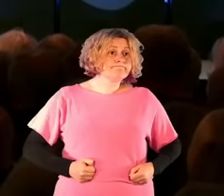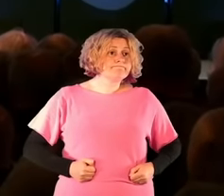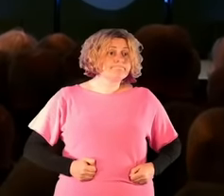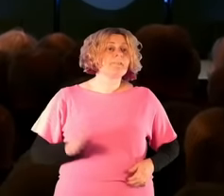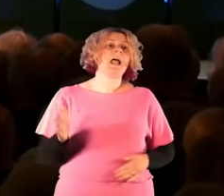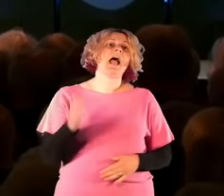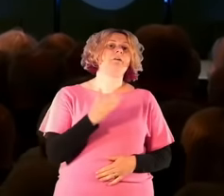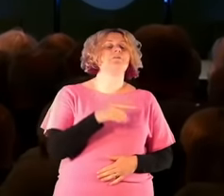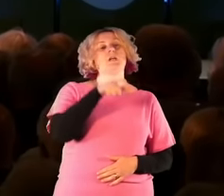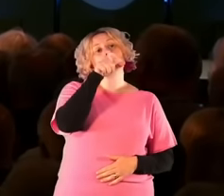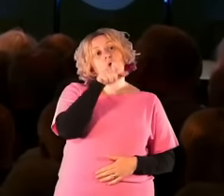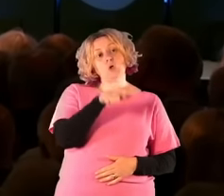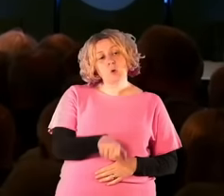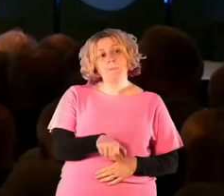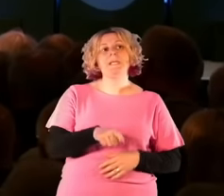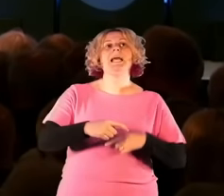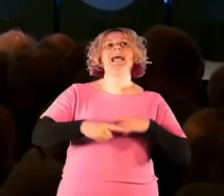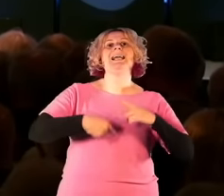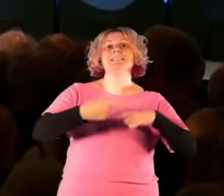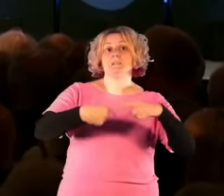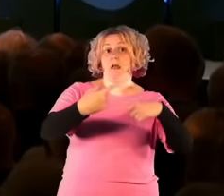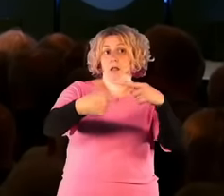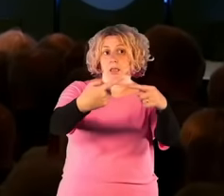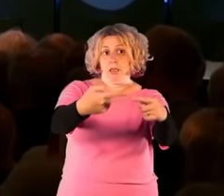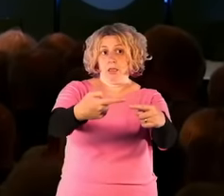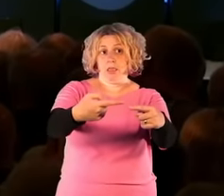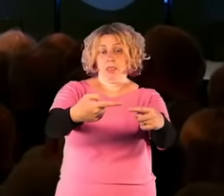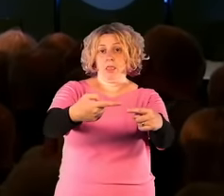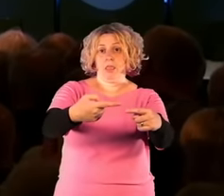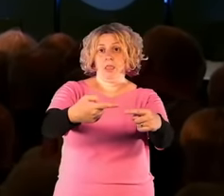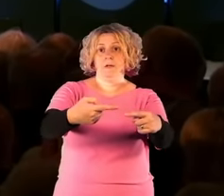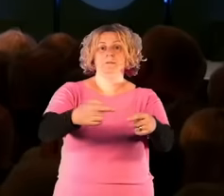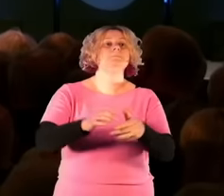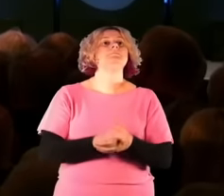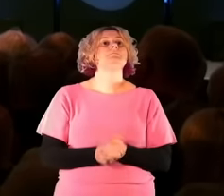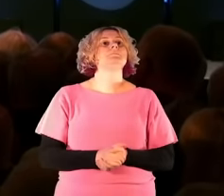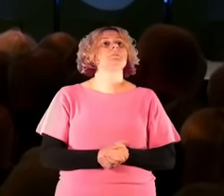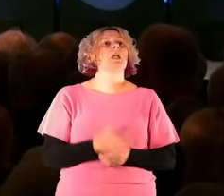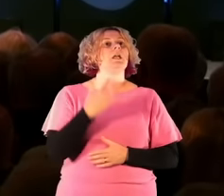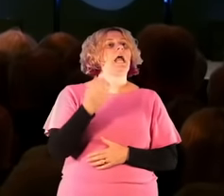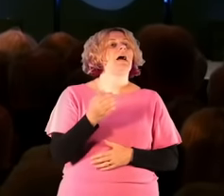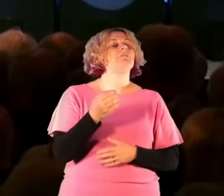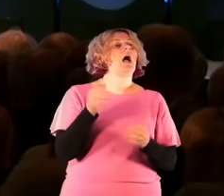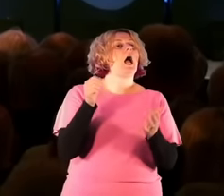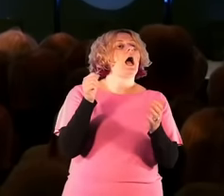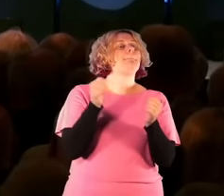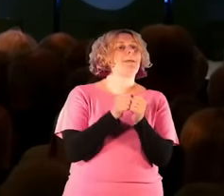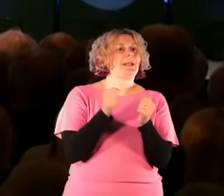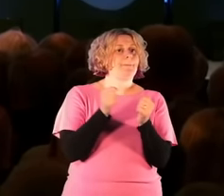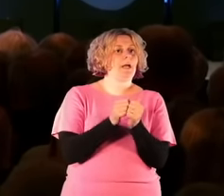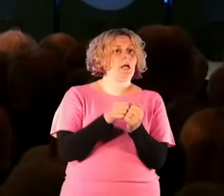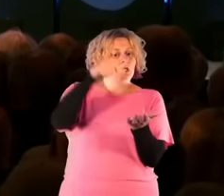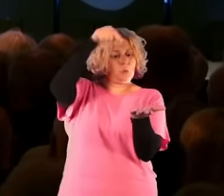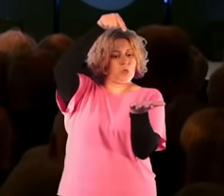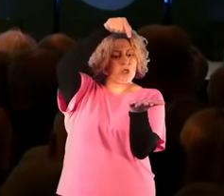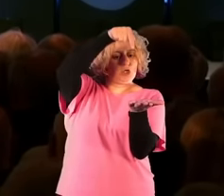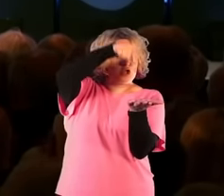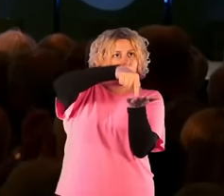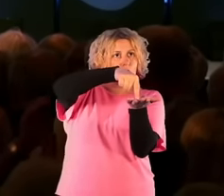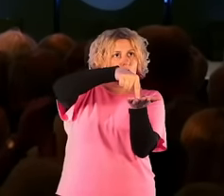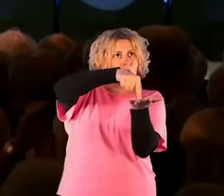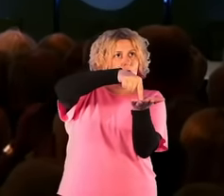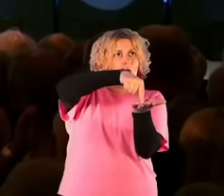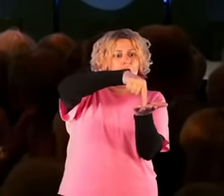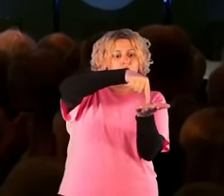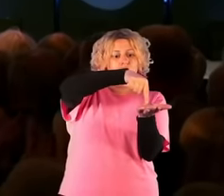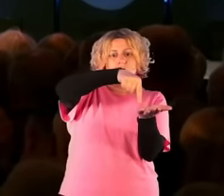Every person in this room tonight is eternal. If you take a piece of paper and you put a dot on the piece of paper and then you draw a line and the line goes